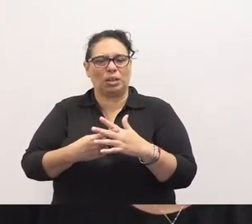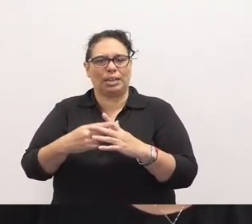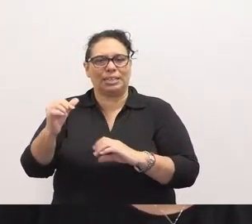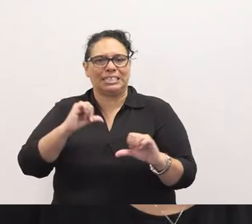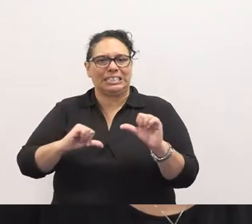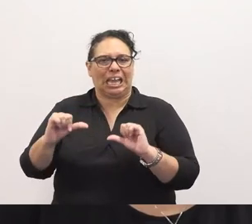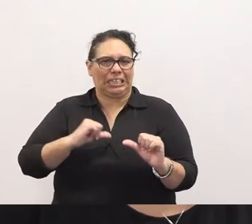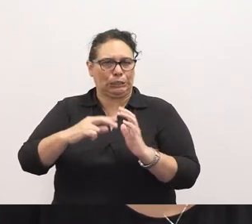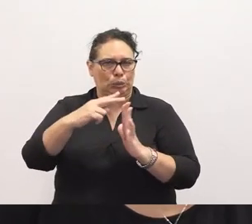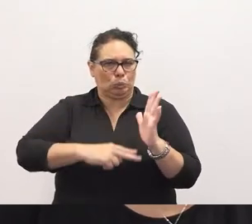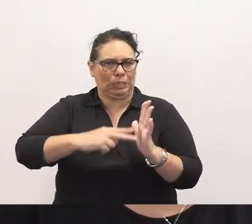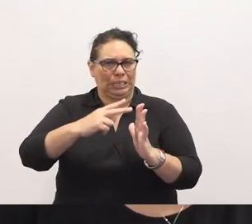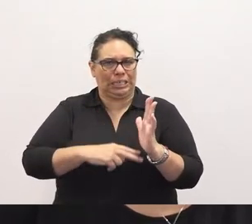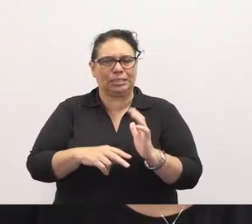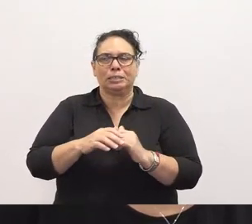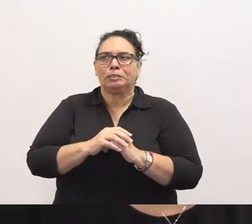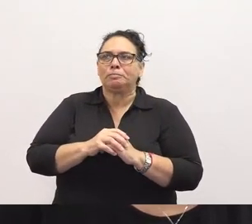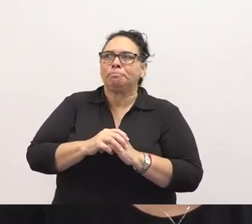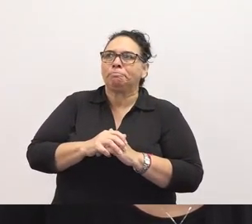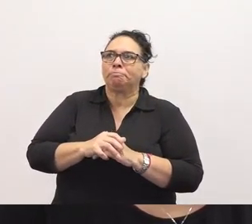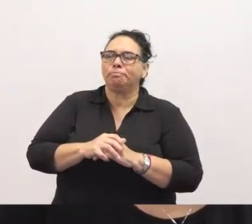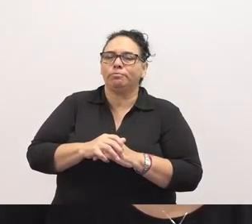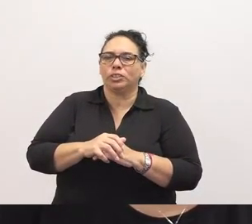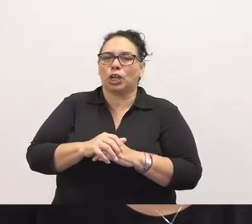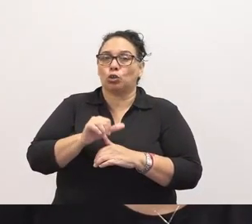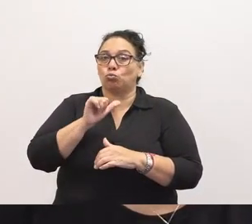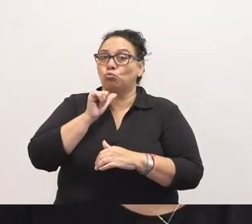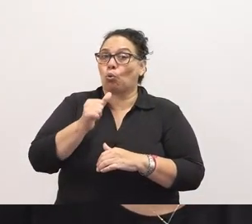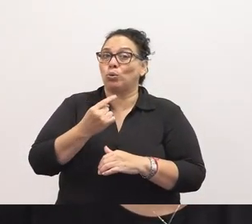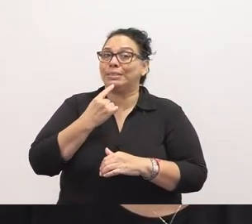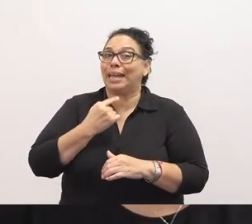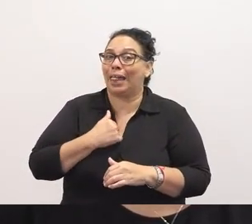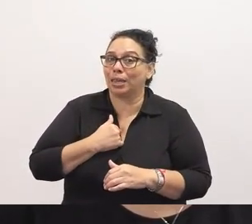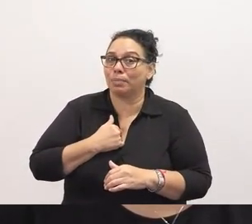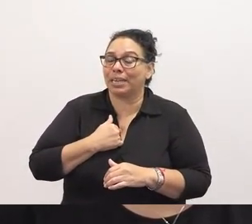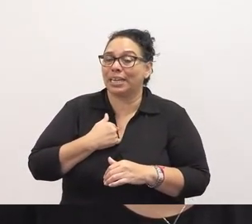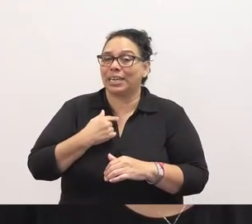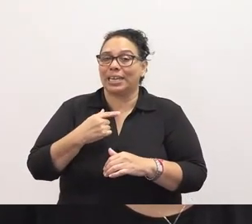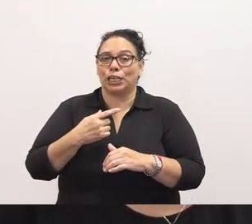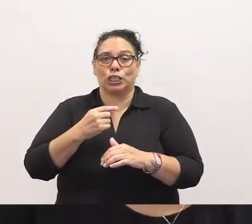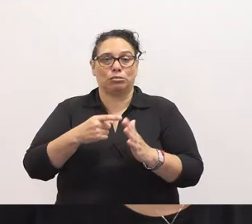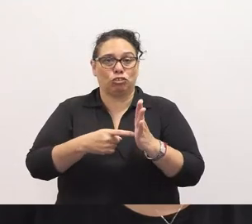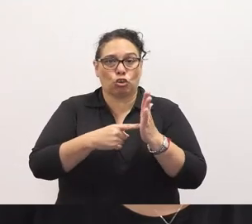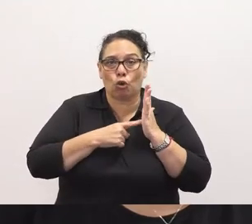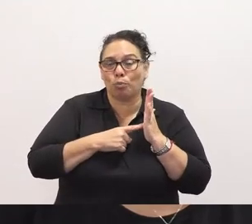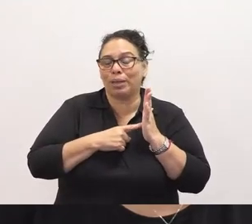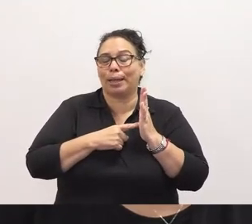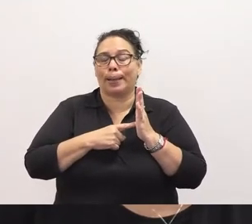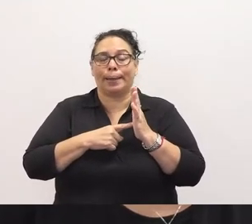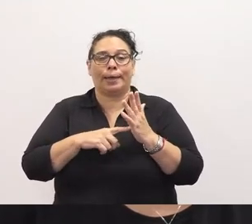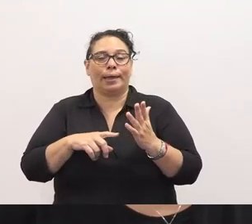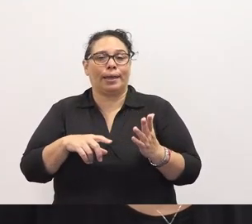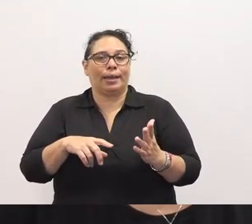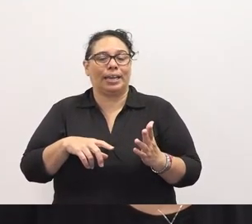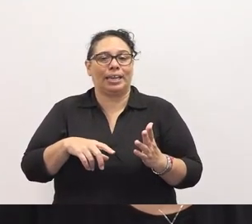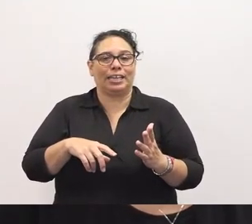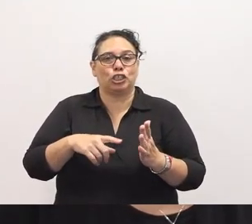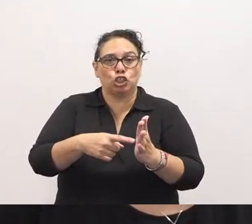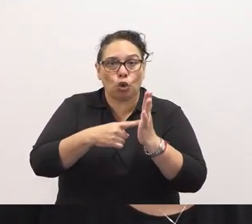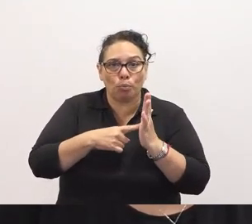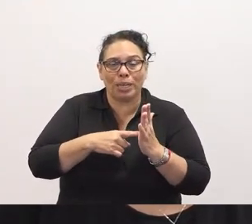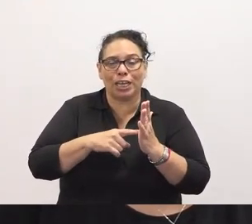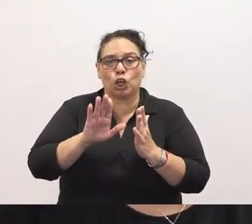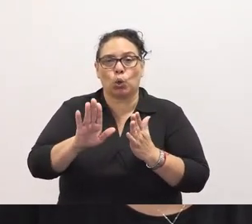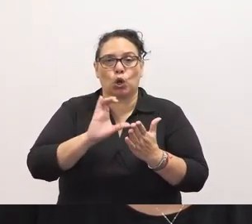paraphrasing his quote. He said, don't tell me your mottos. Don't show me your nice websites. Show me your